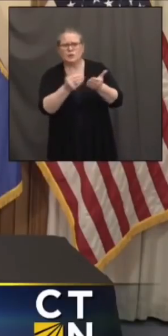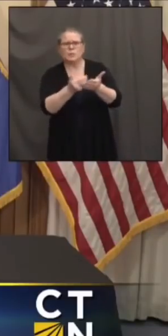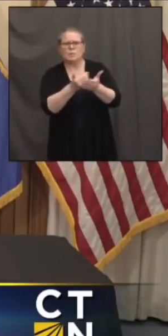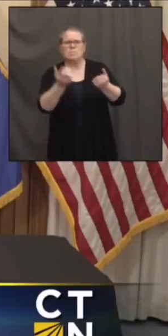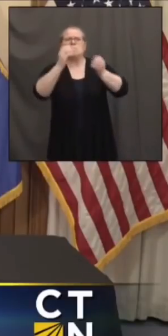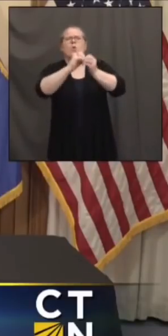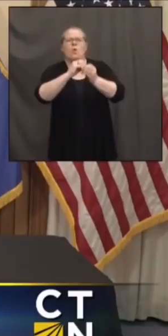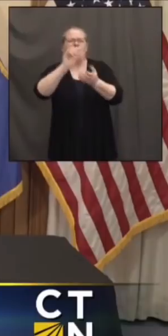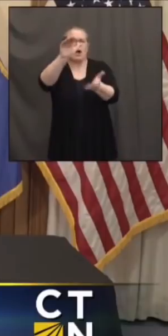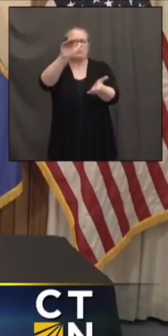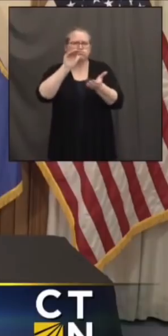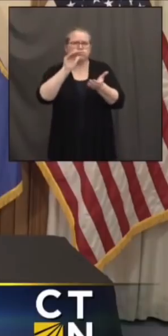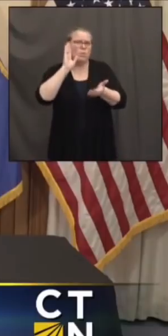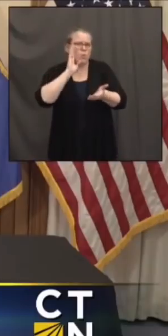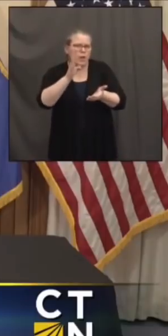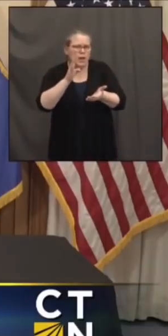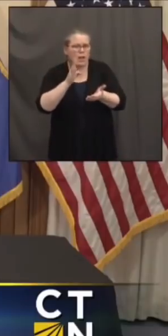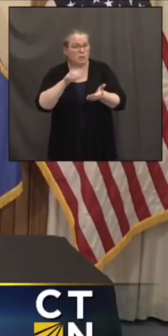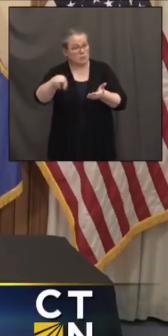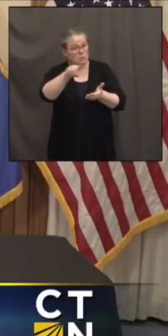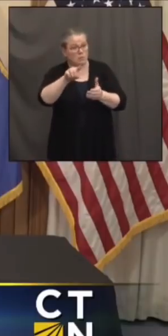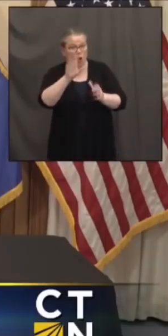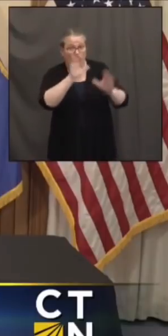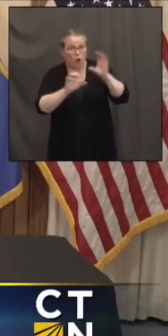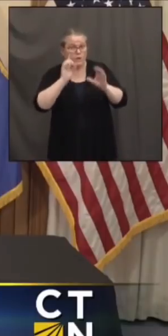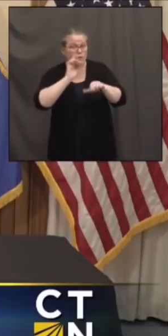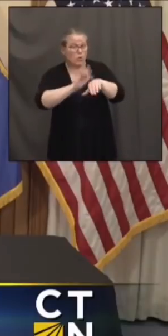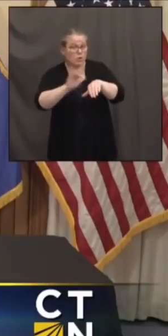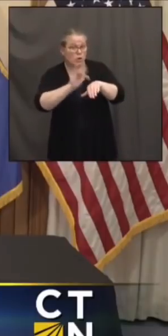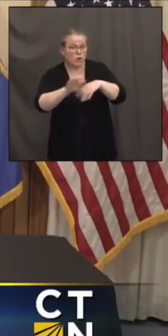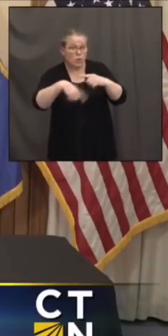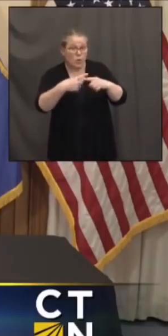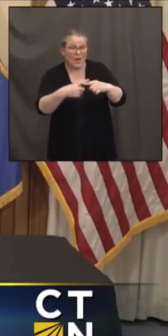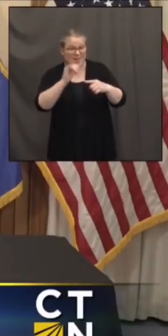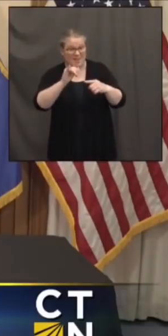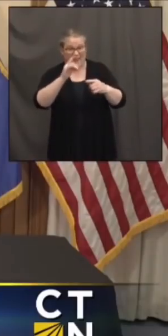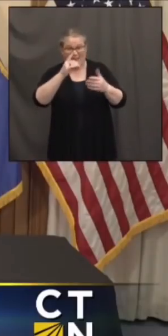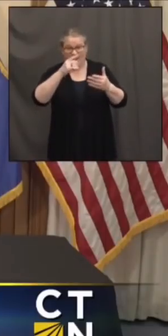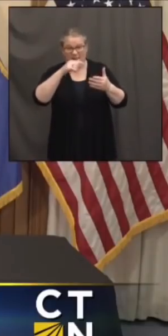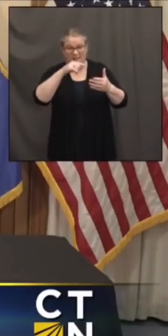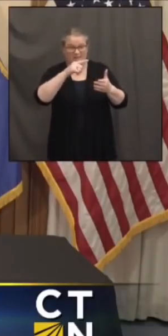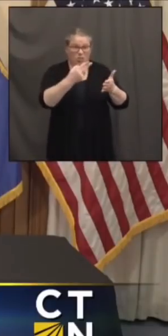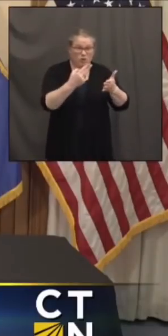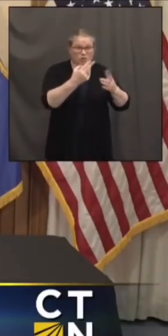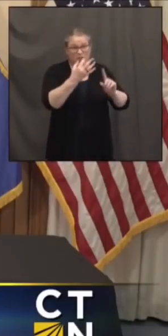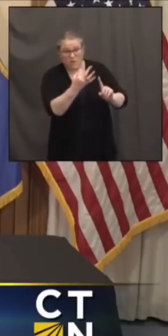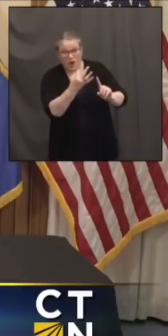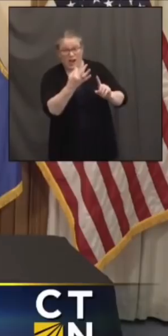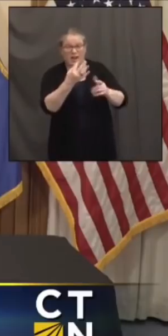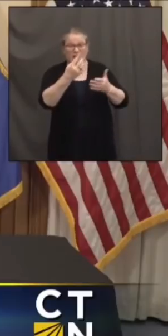the open appointments? Are those doses that are coming midweek, so maybe Thursday or Friday there's more